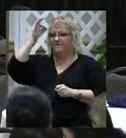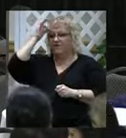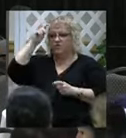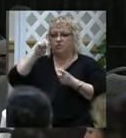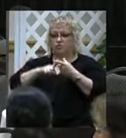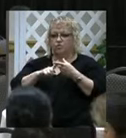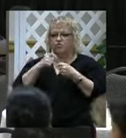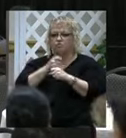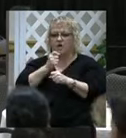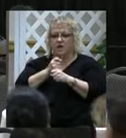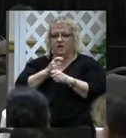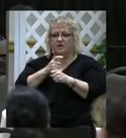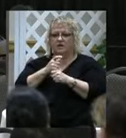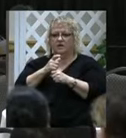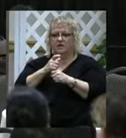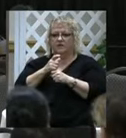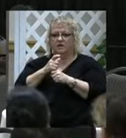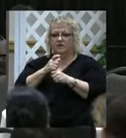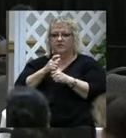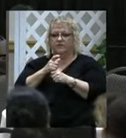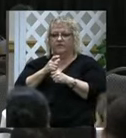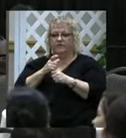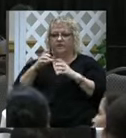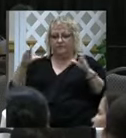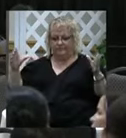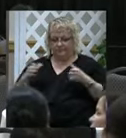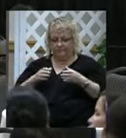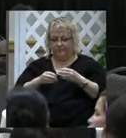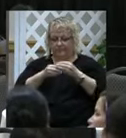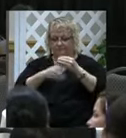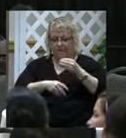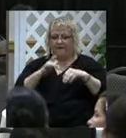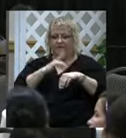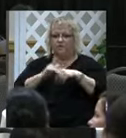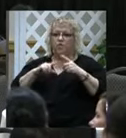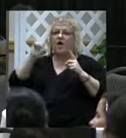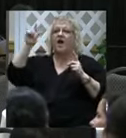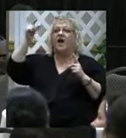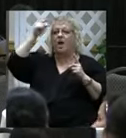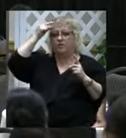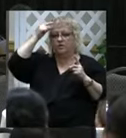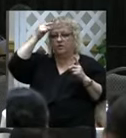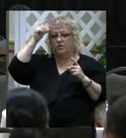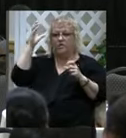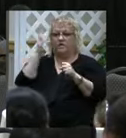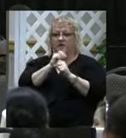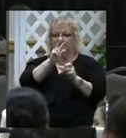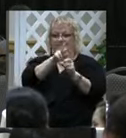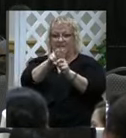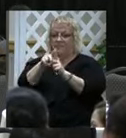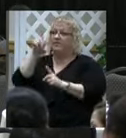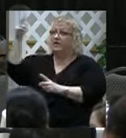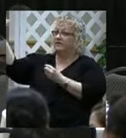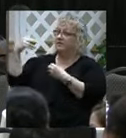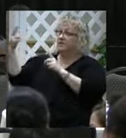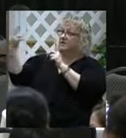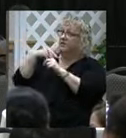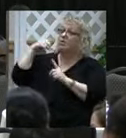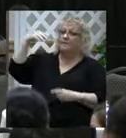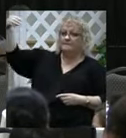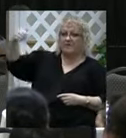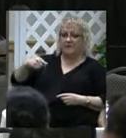to create a cadre of interpreters and translators available to the government. And then when you get an assignment from them, they actually will pay you